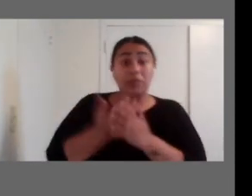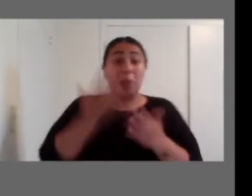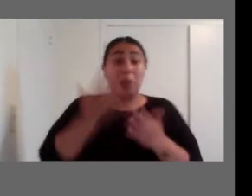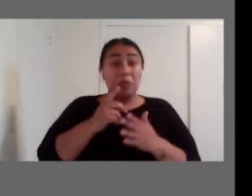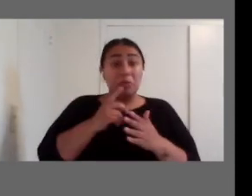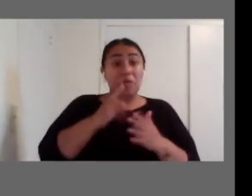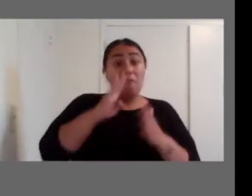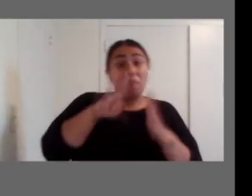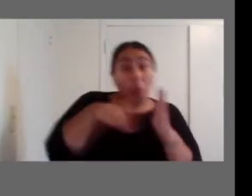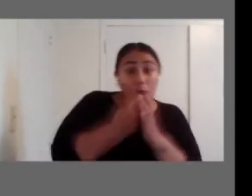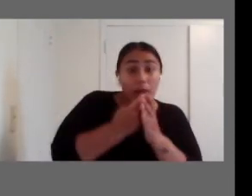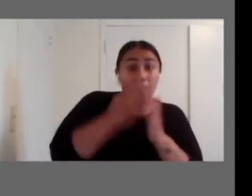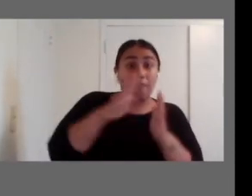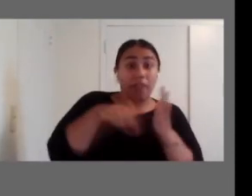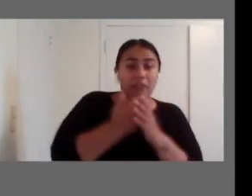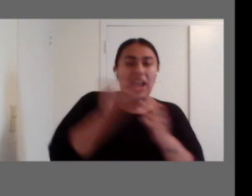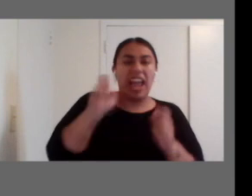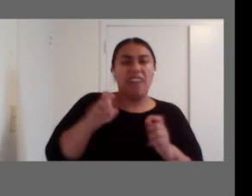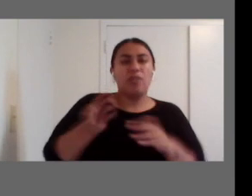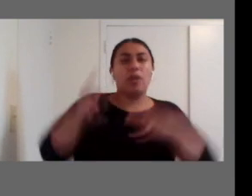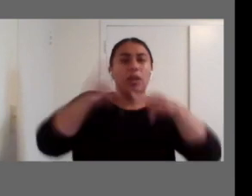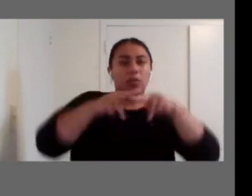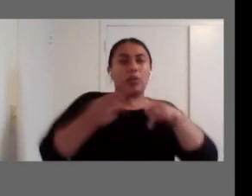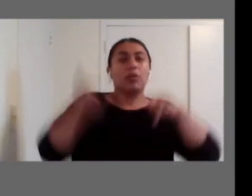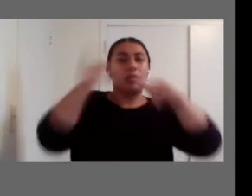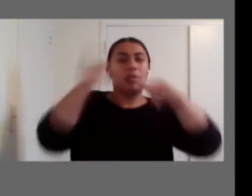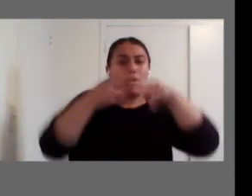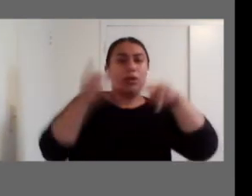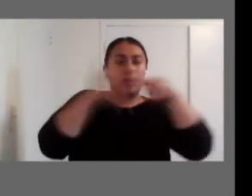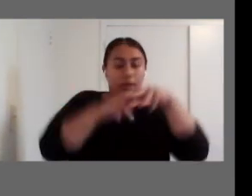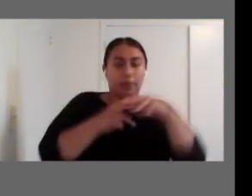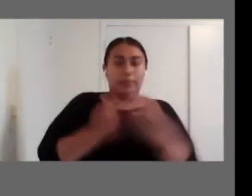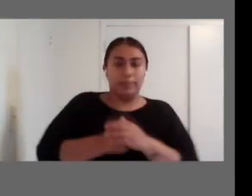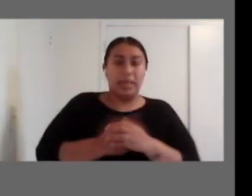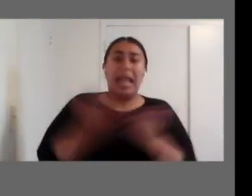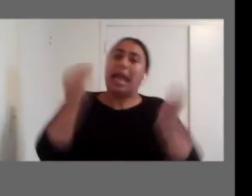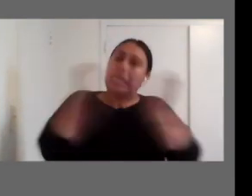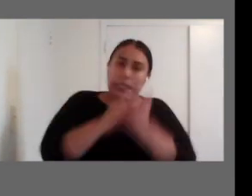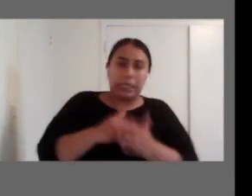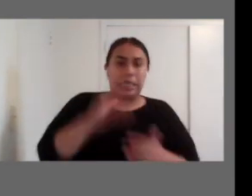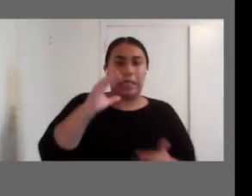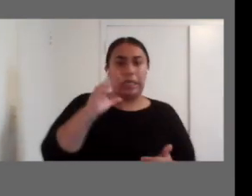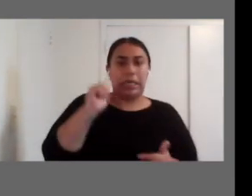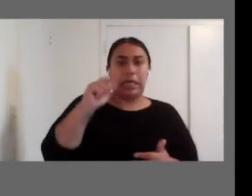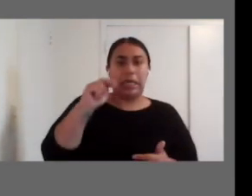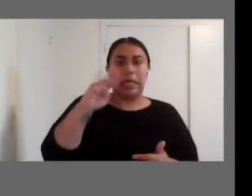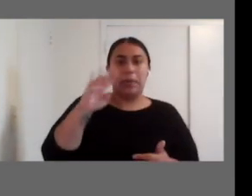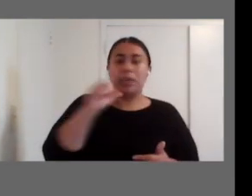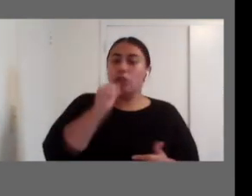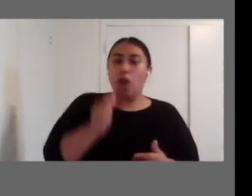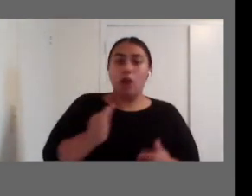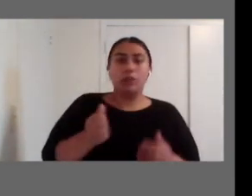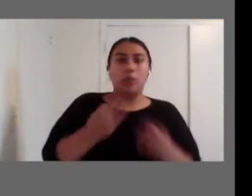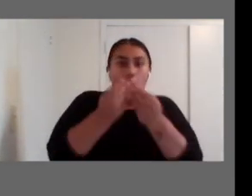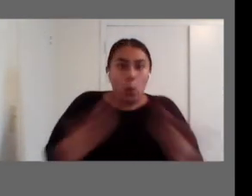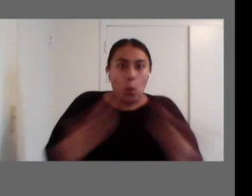back is really bad. So, a 2.5 milligram or a 5 milligram of THC is helping me sleep, is helping with the pain, and